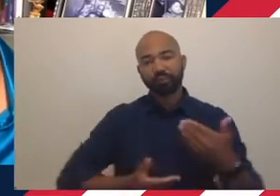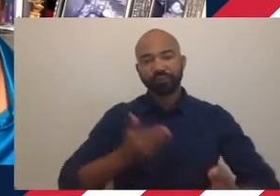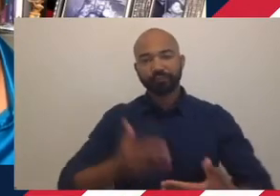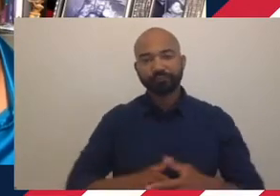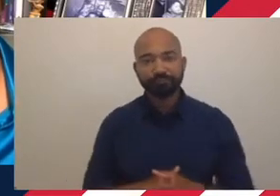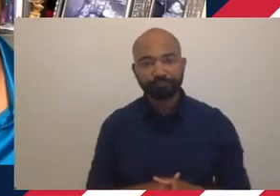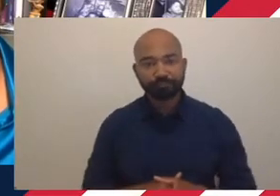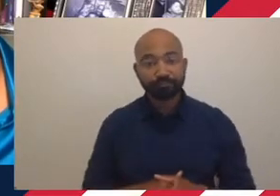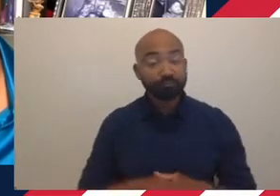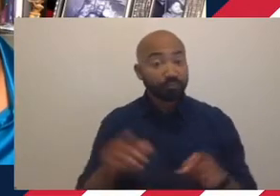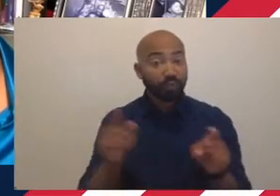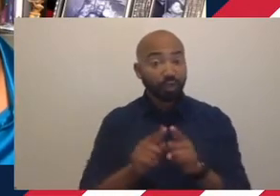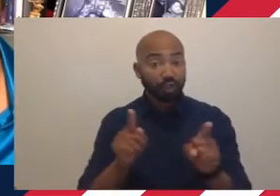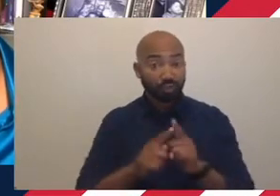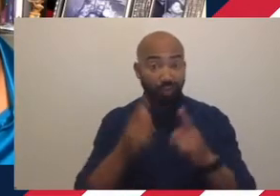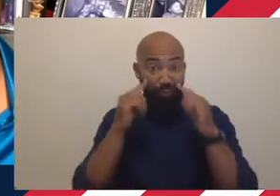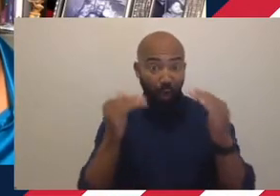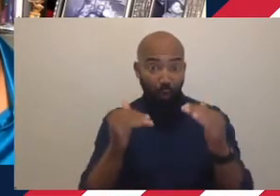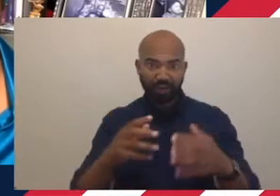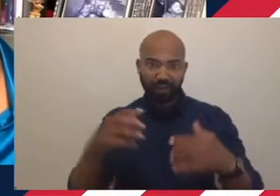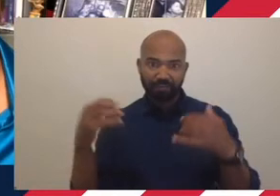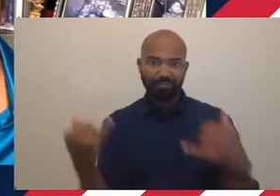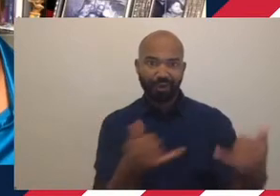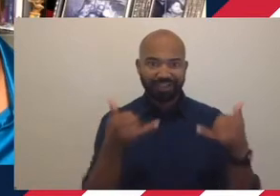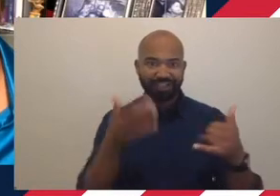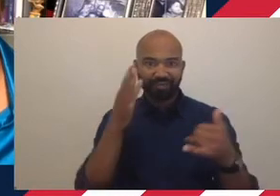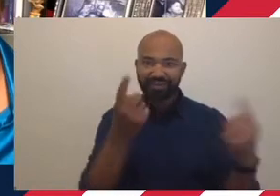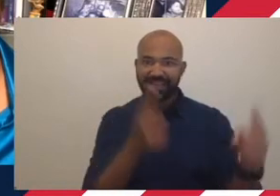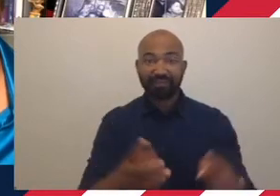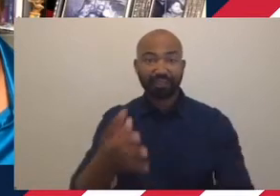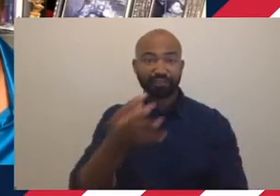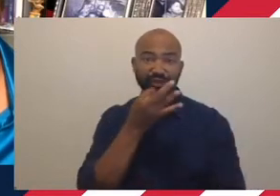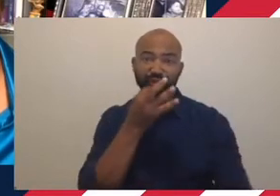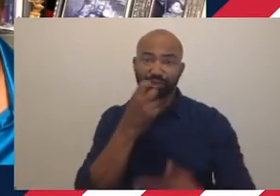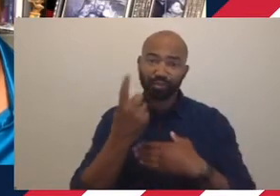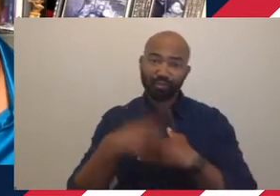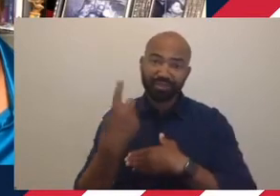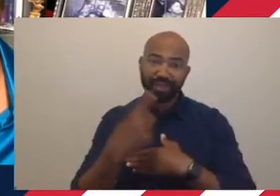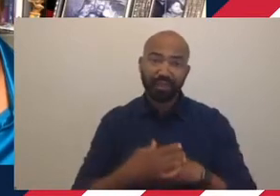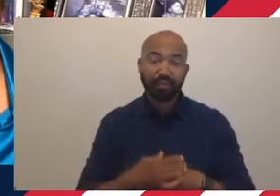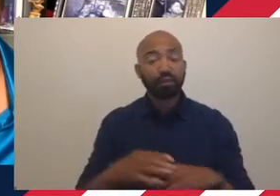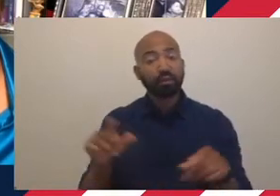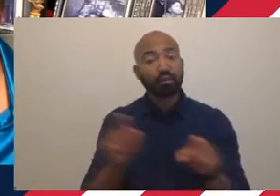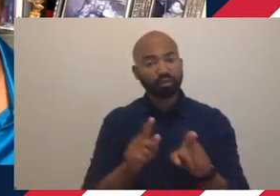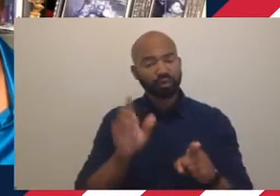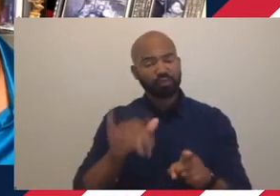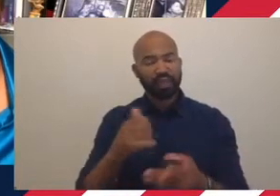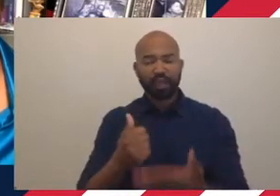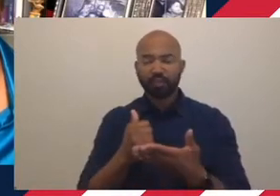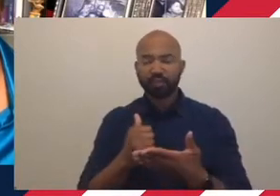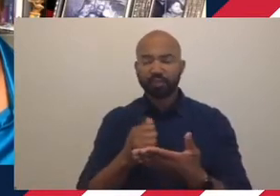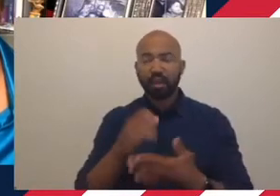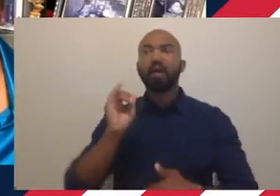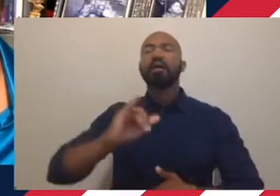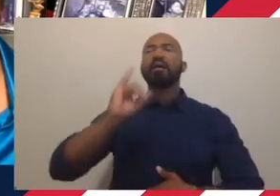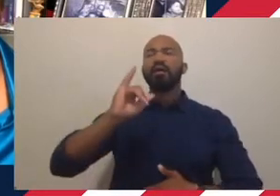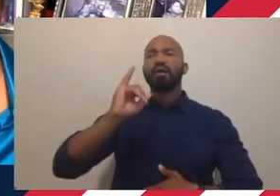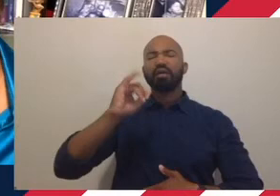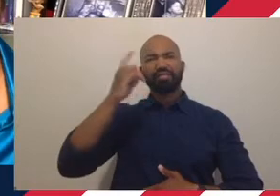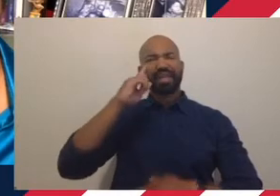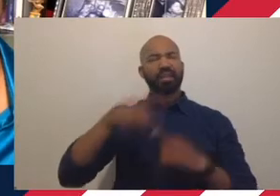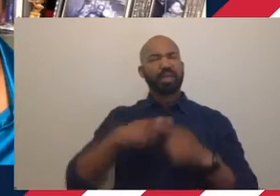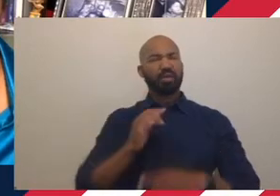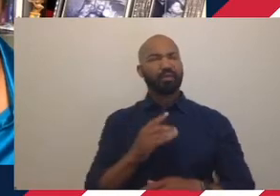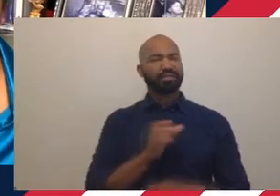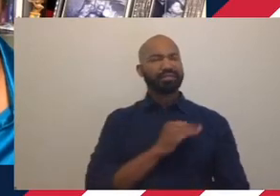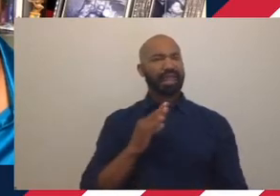that parties will be back again someday when they can be, but it was also a wake-up call to look at our staff and remind ourselves that they